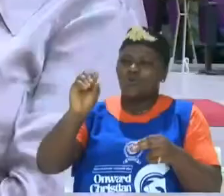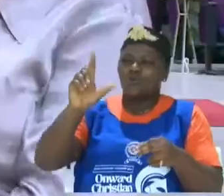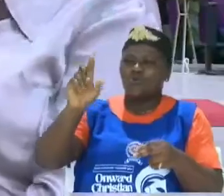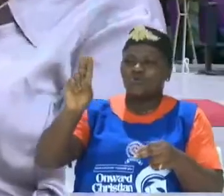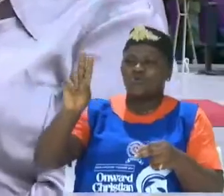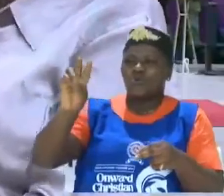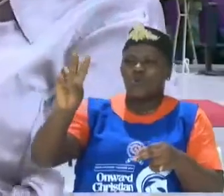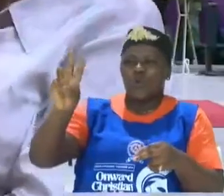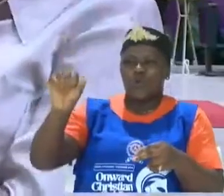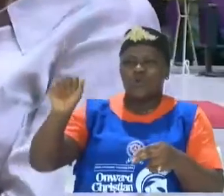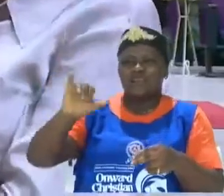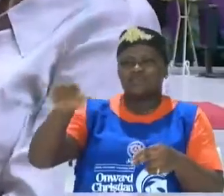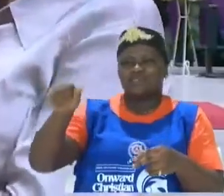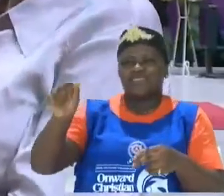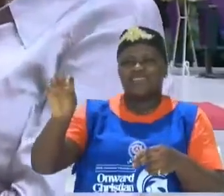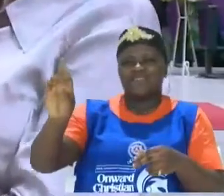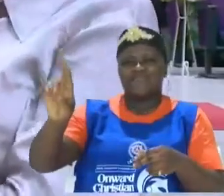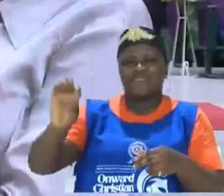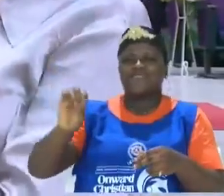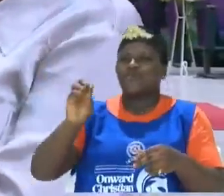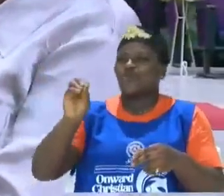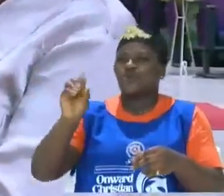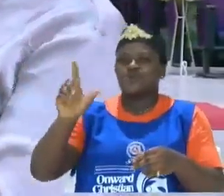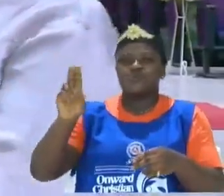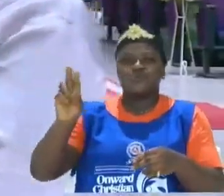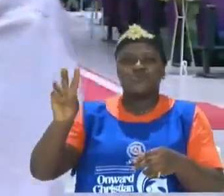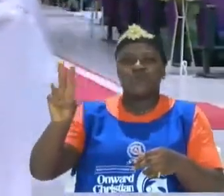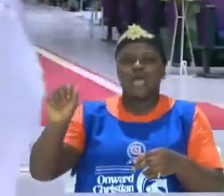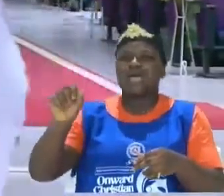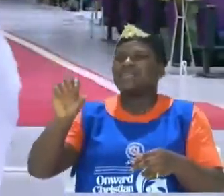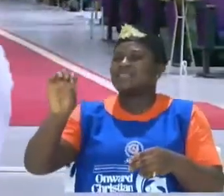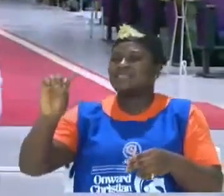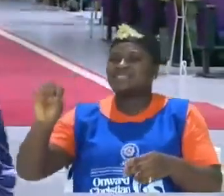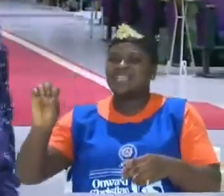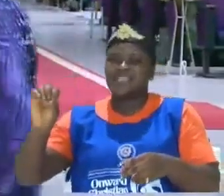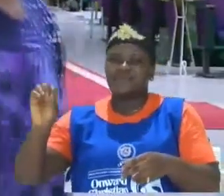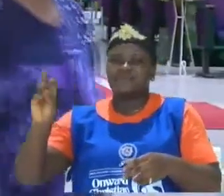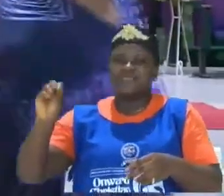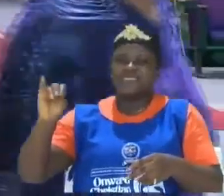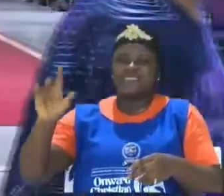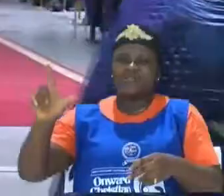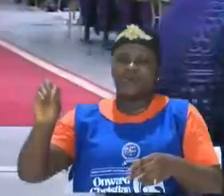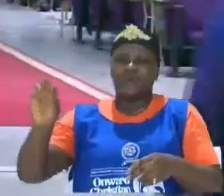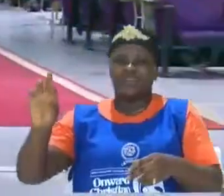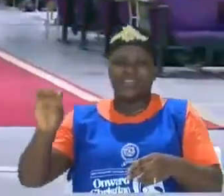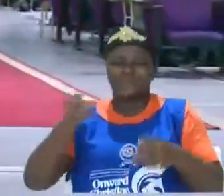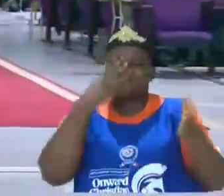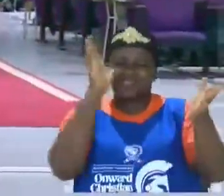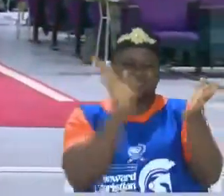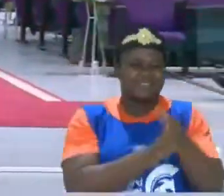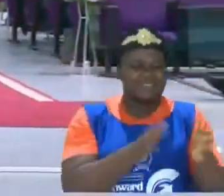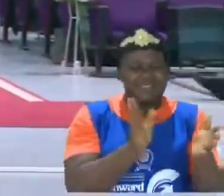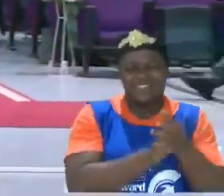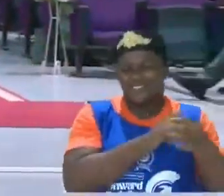Oluwashemilore, praise the Lord. Hallelujah. Who did this? Glory.